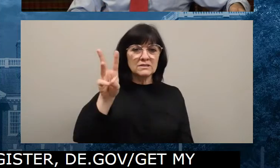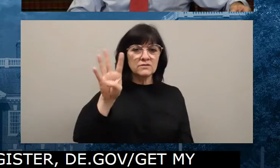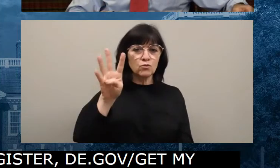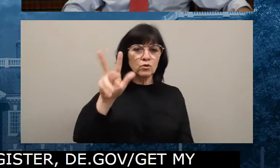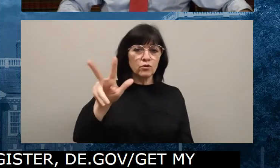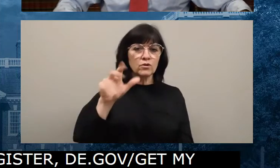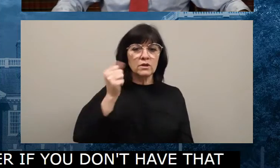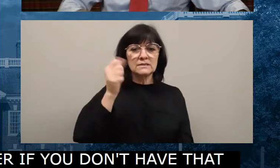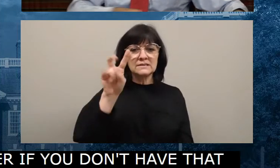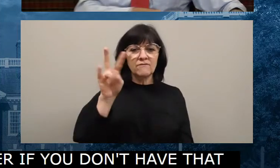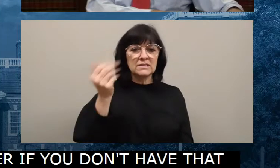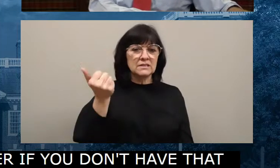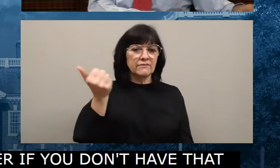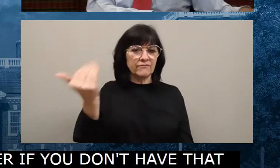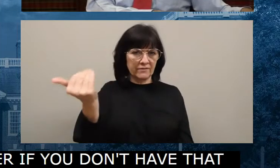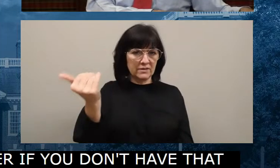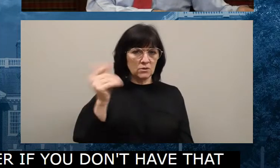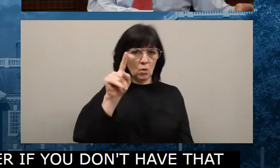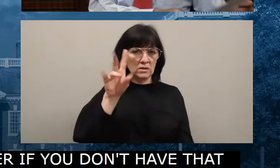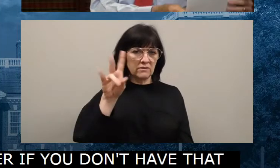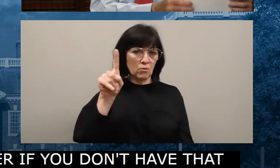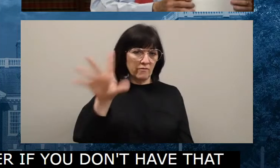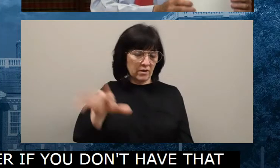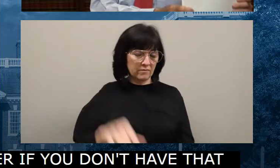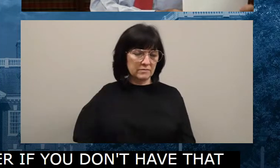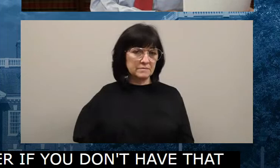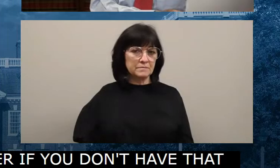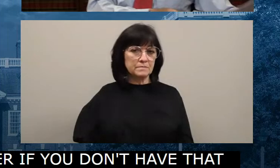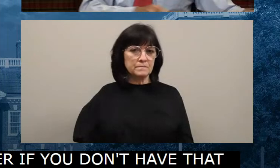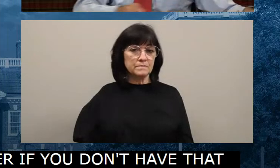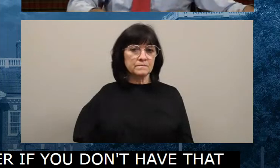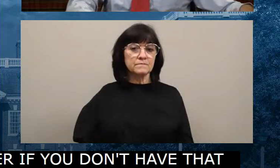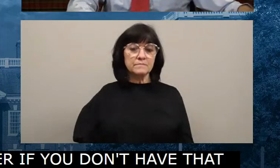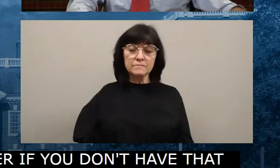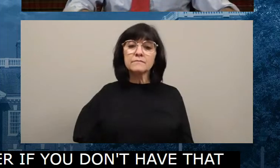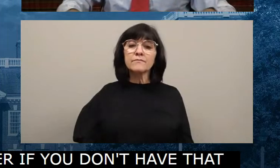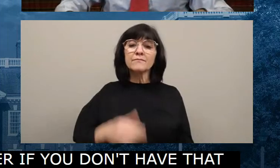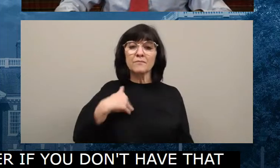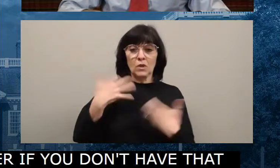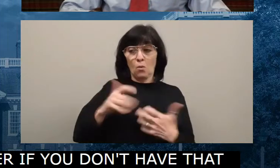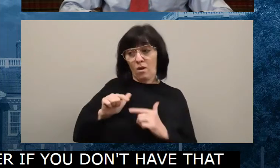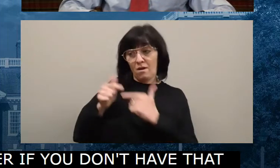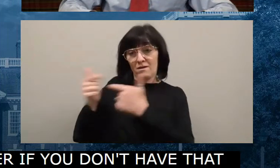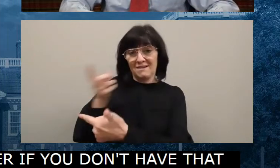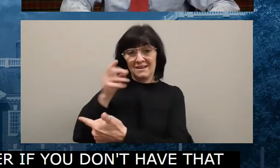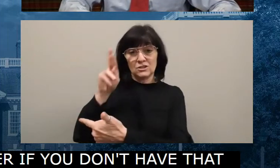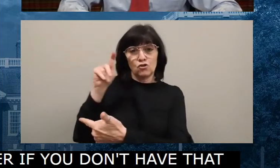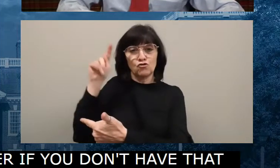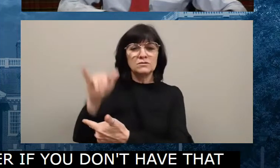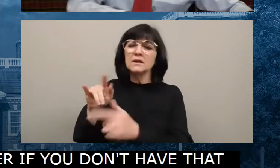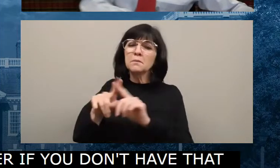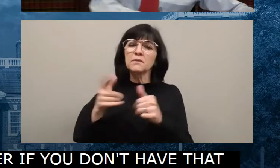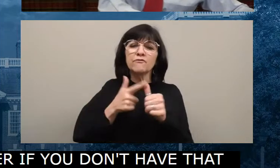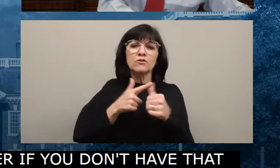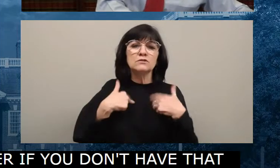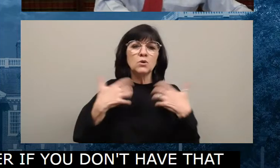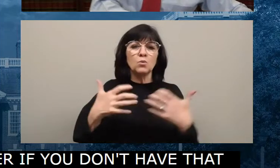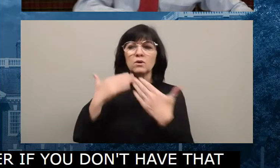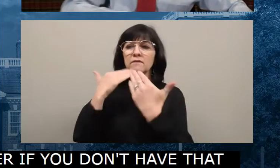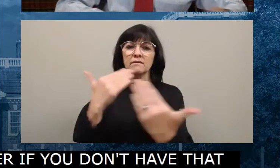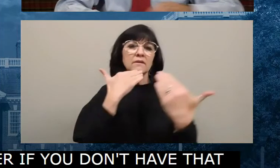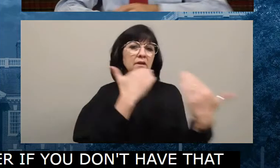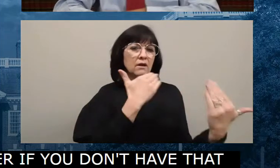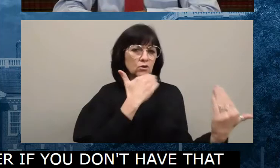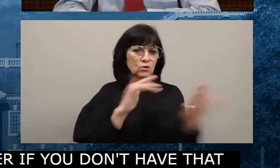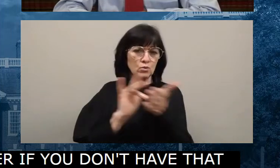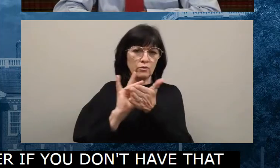833-643-1715. Before I turn it over to Dr. Rattay, I want to really thank all our partners. I mentioned most of them, the pharmacies in